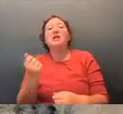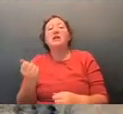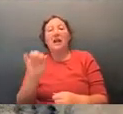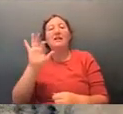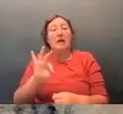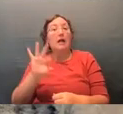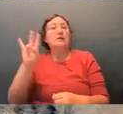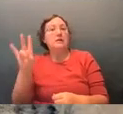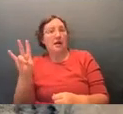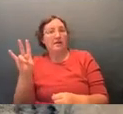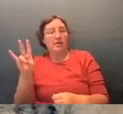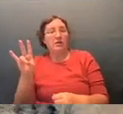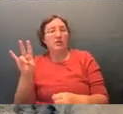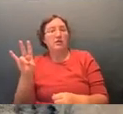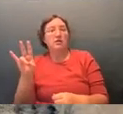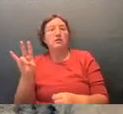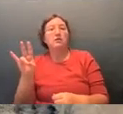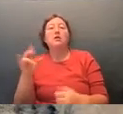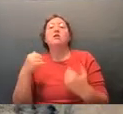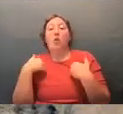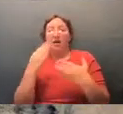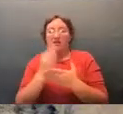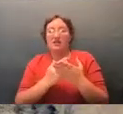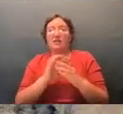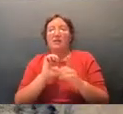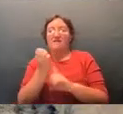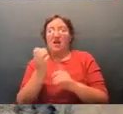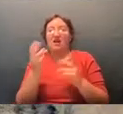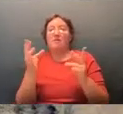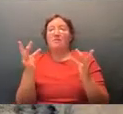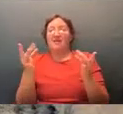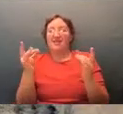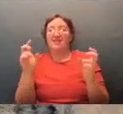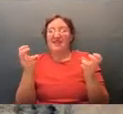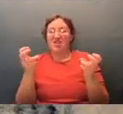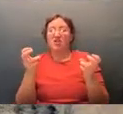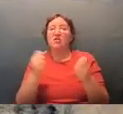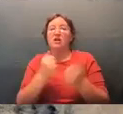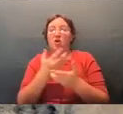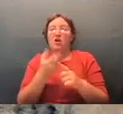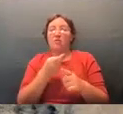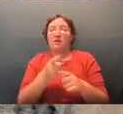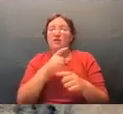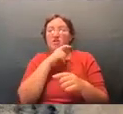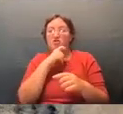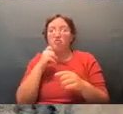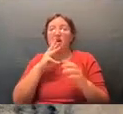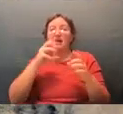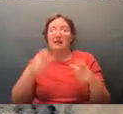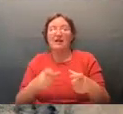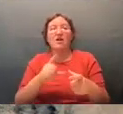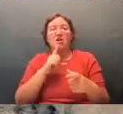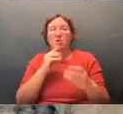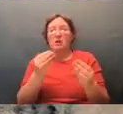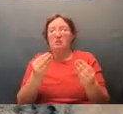1997, there were some environmental issues that were being caused with this dry lake bed. And it was in this real fine